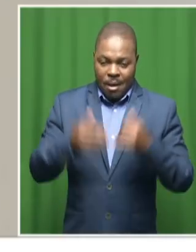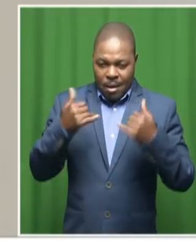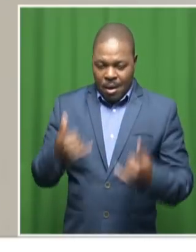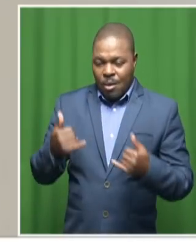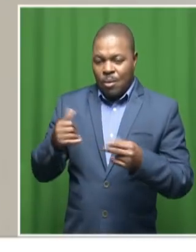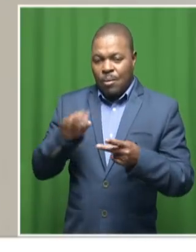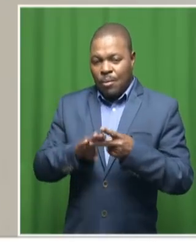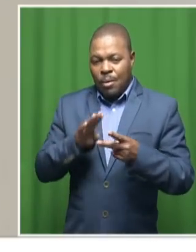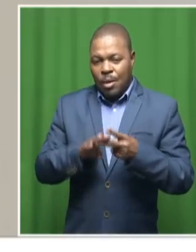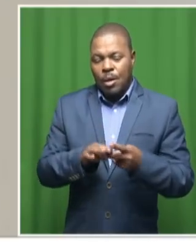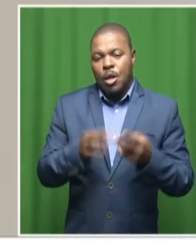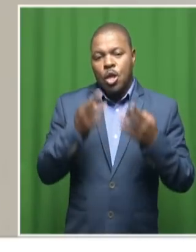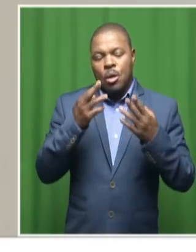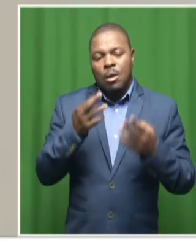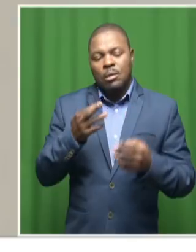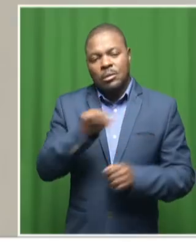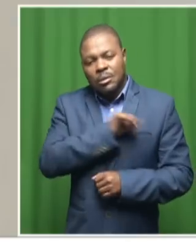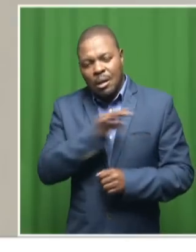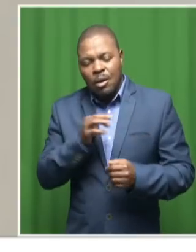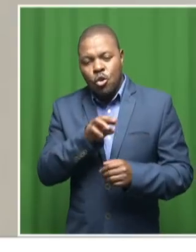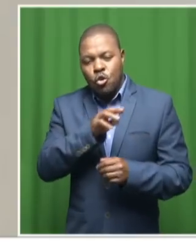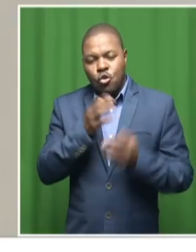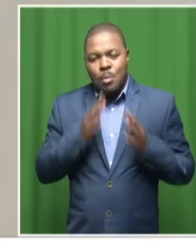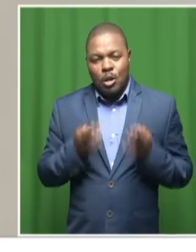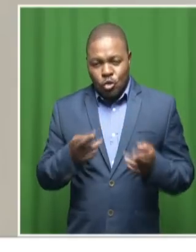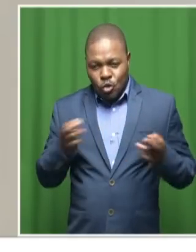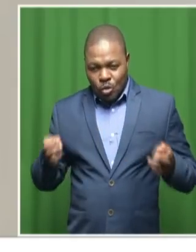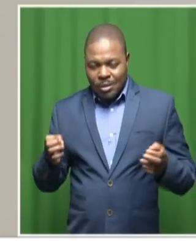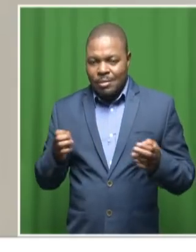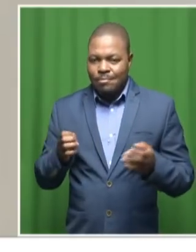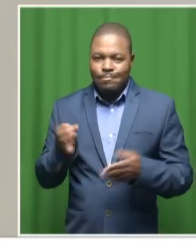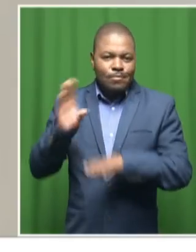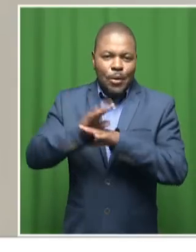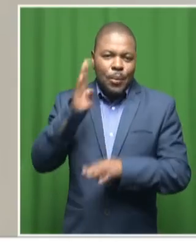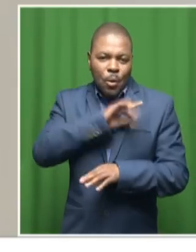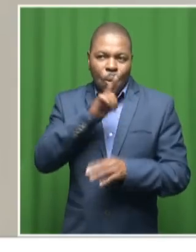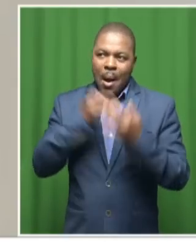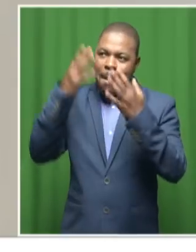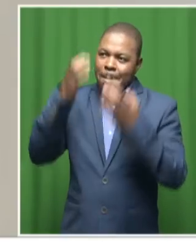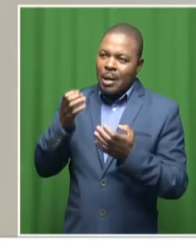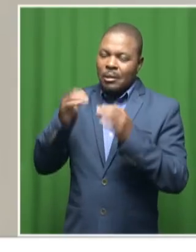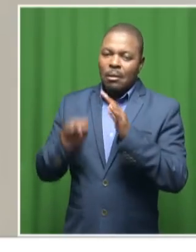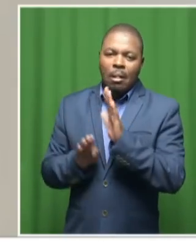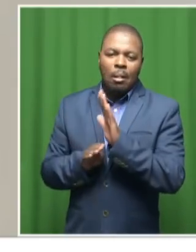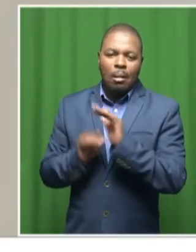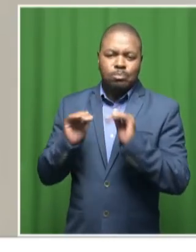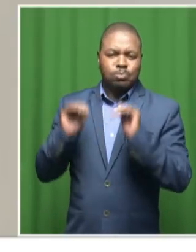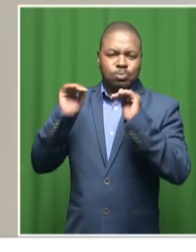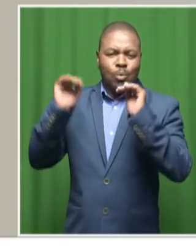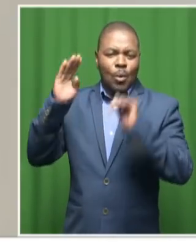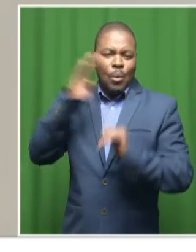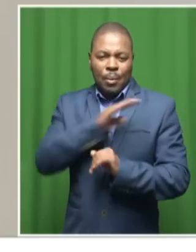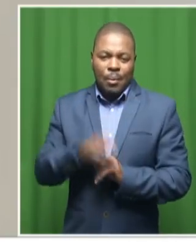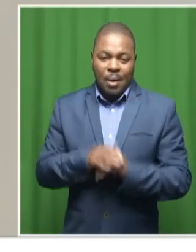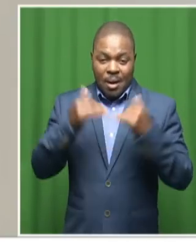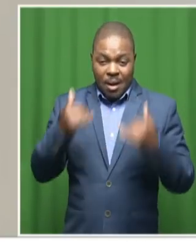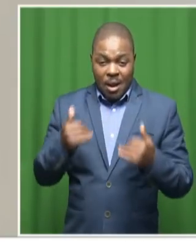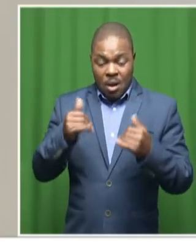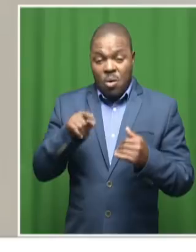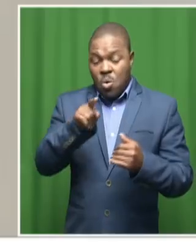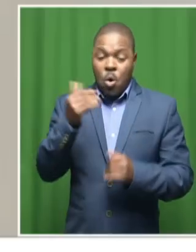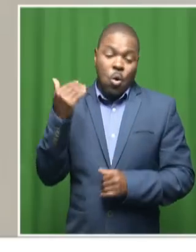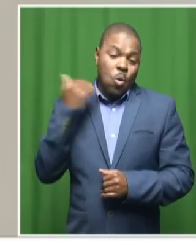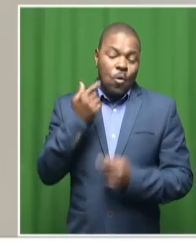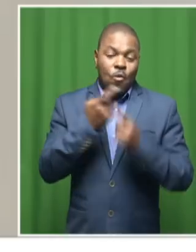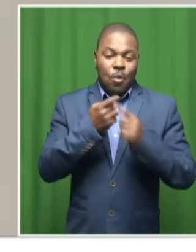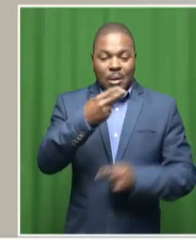underinvestment on human resources because the budgets are being reduced over time and not increased, and the unit cost of human resources is increasing